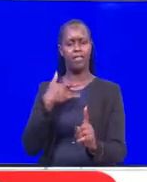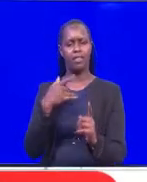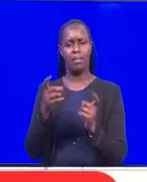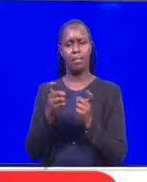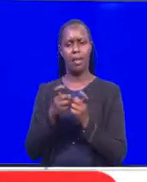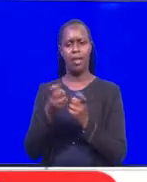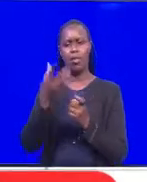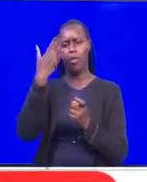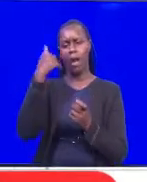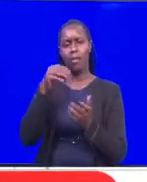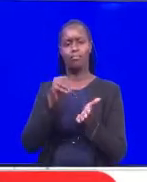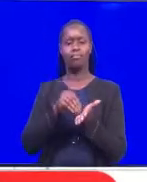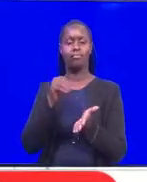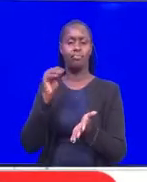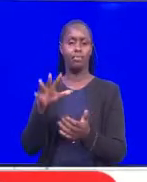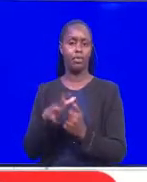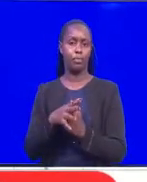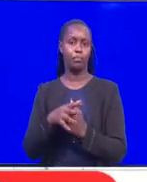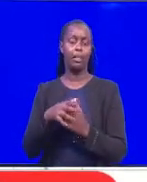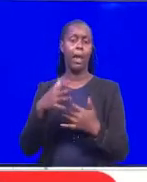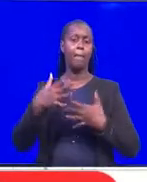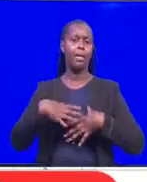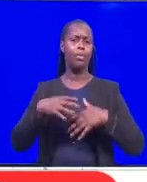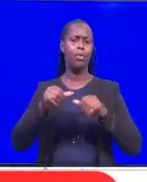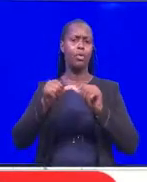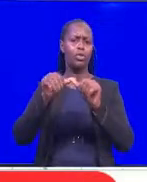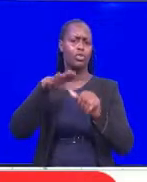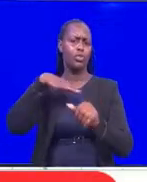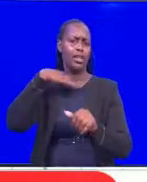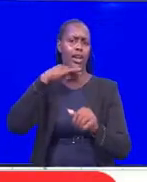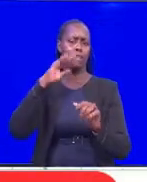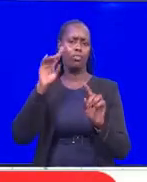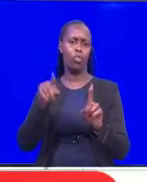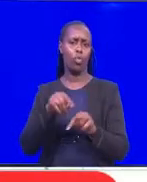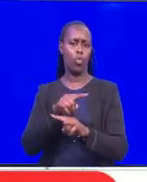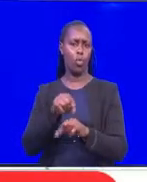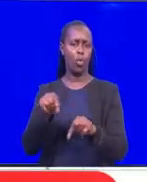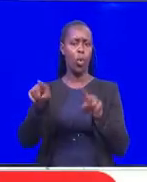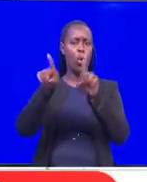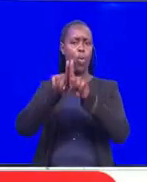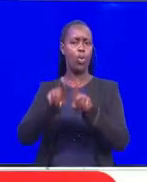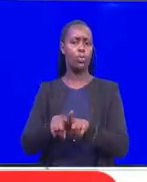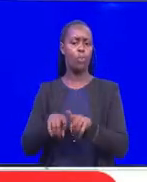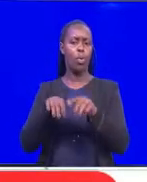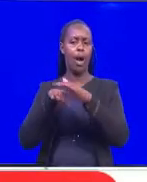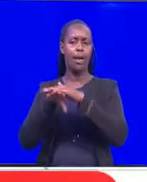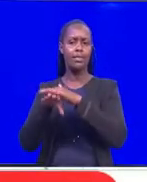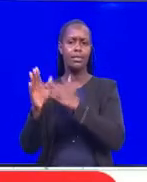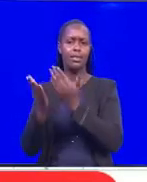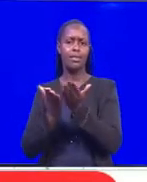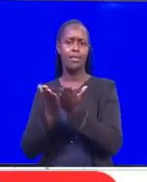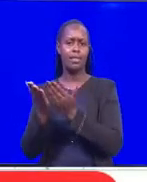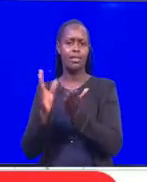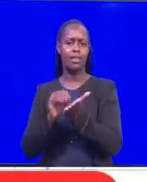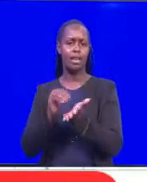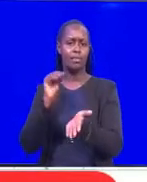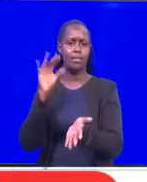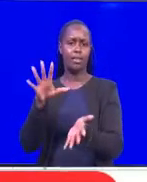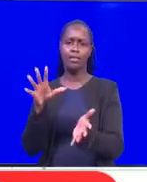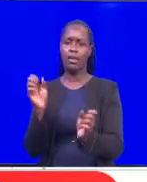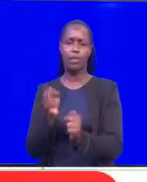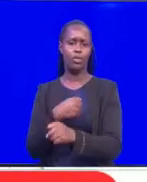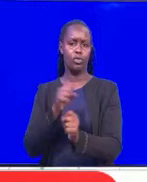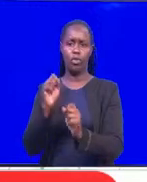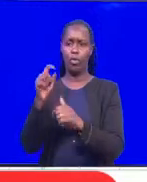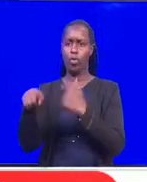continue losing lives. We can't continue seeking services at very expensive ends where that same fraternity is